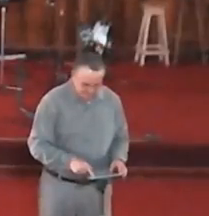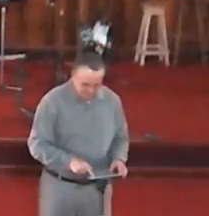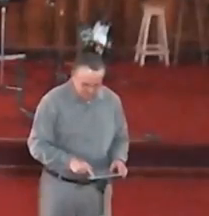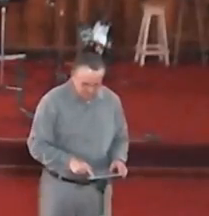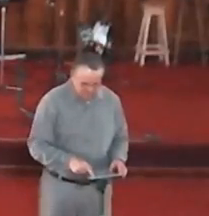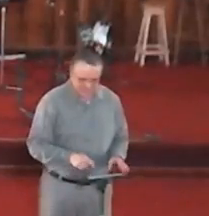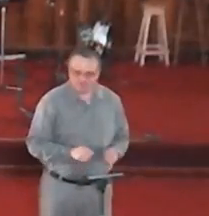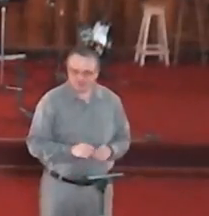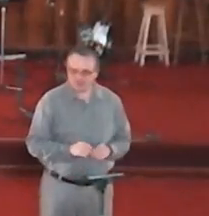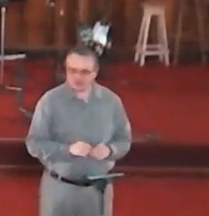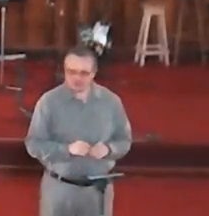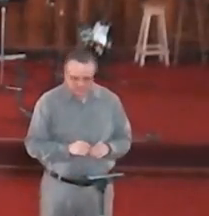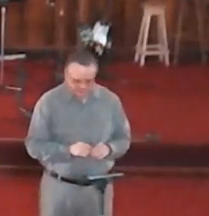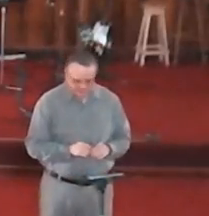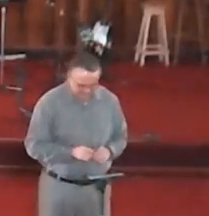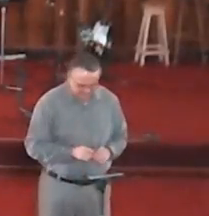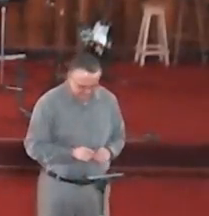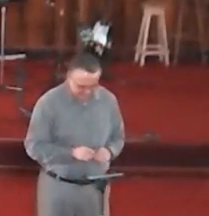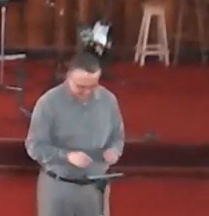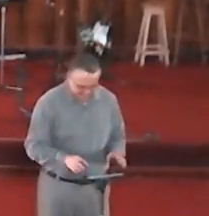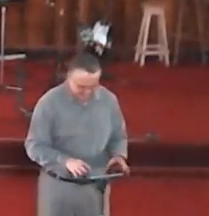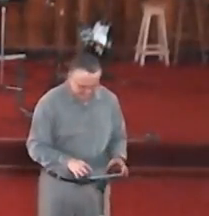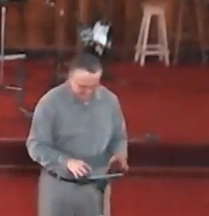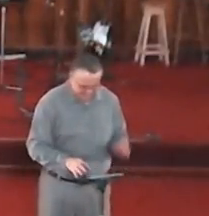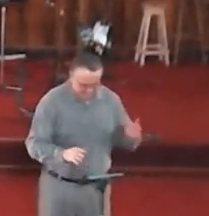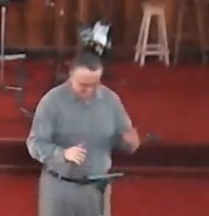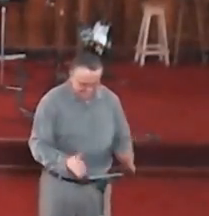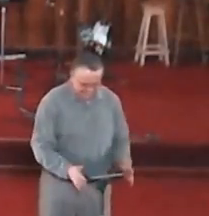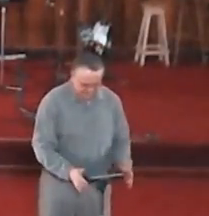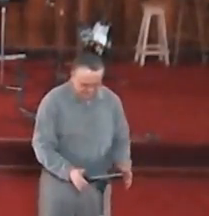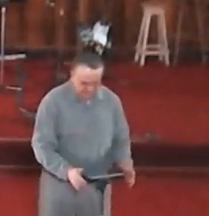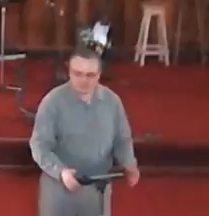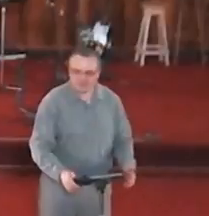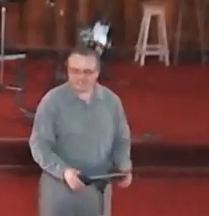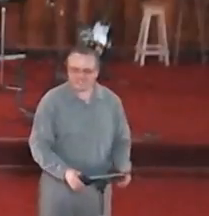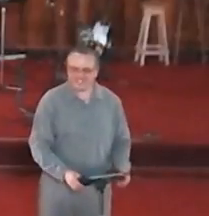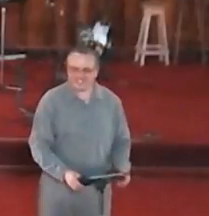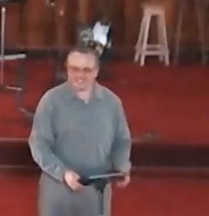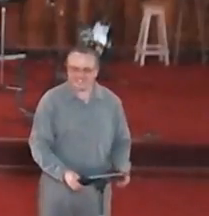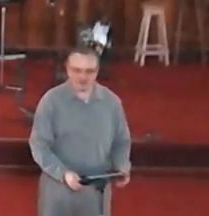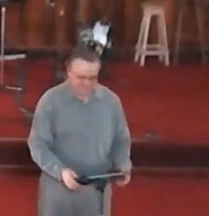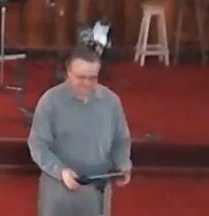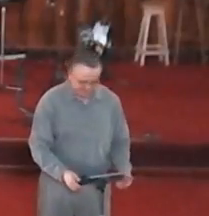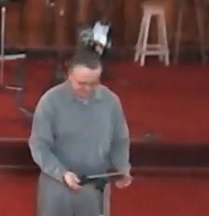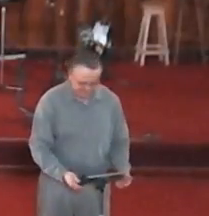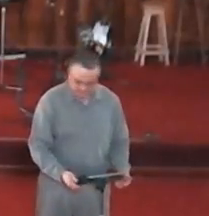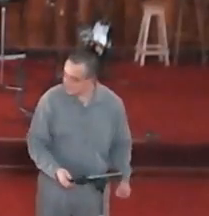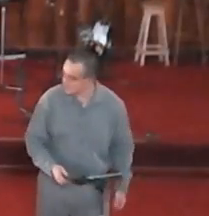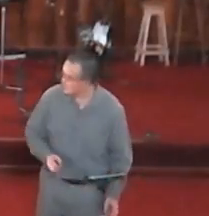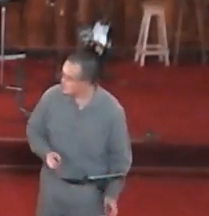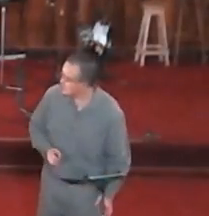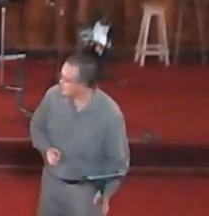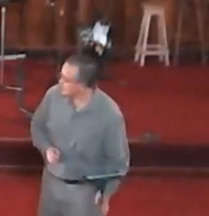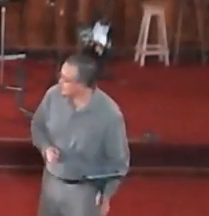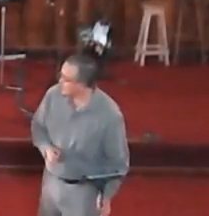Yo puse una un poco escondida. I put one, but it's kind of hidden. En el versículo 26 también.